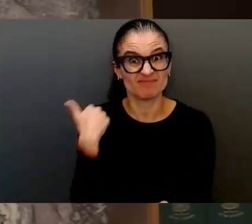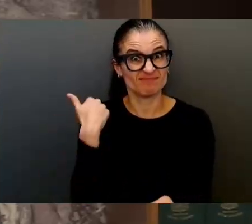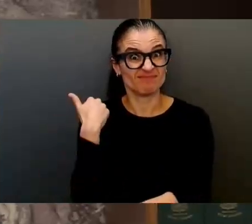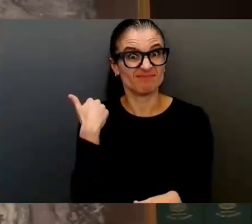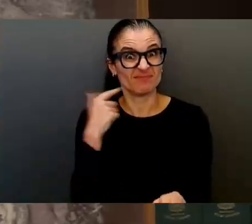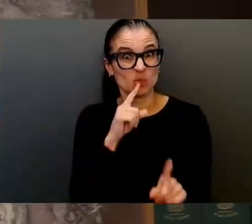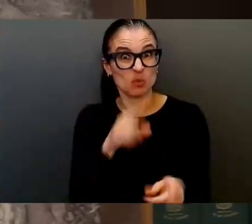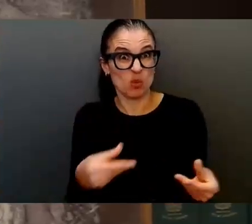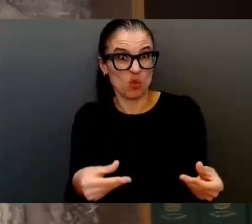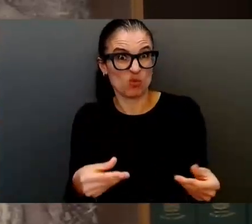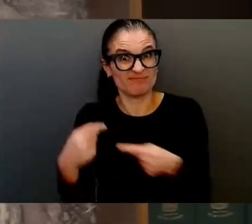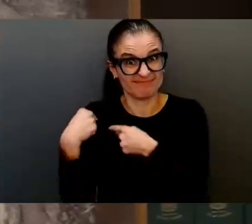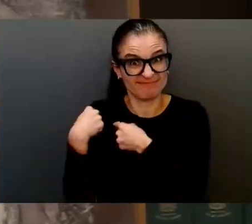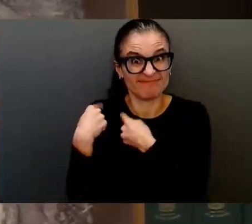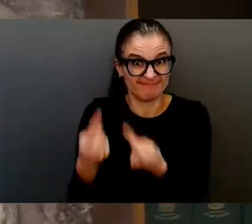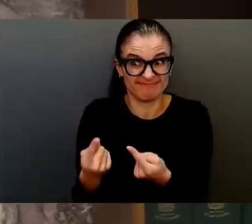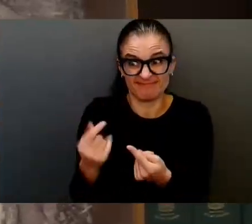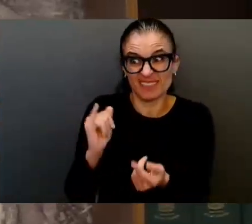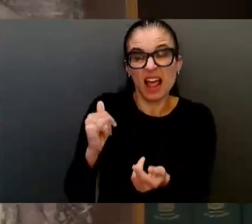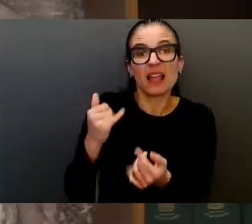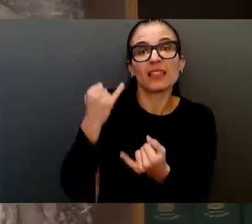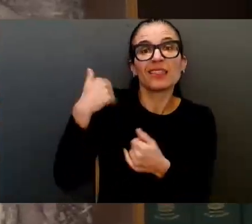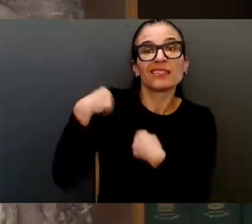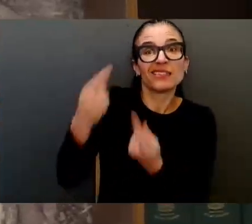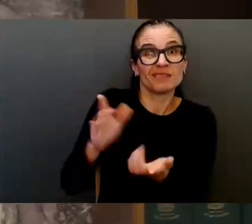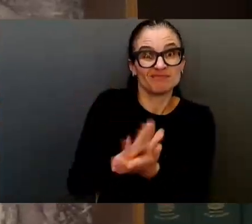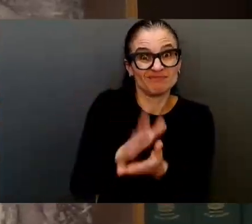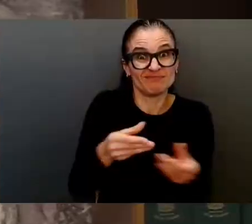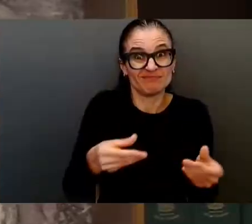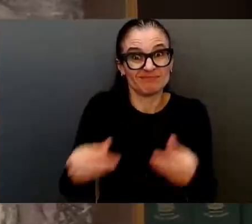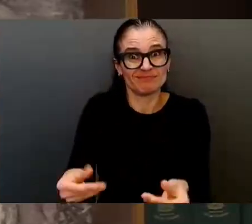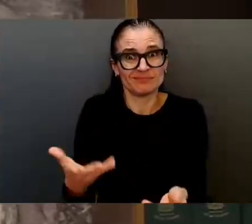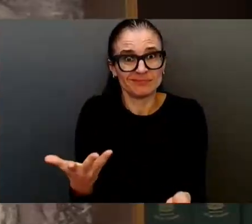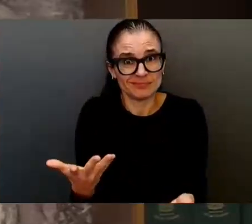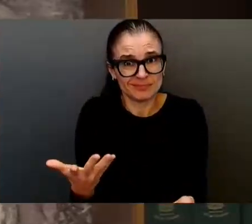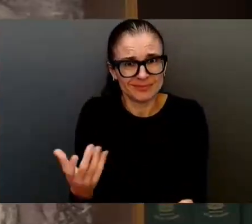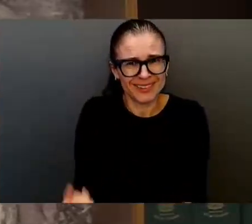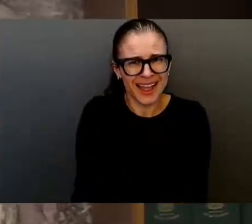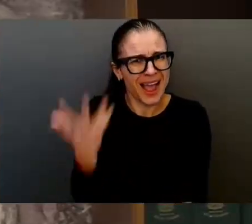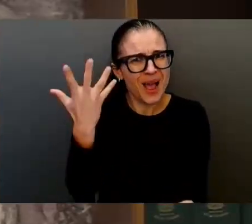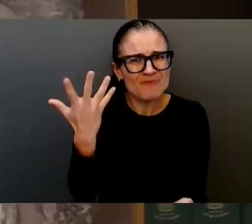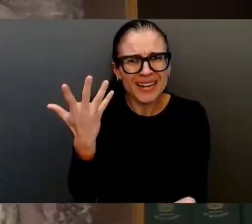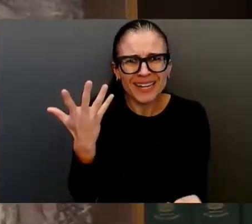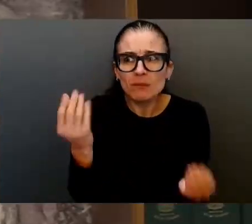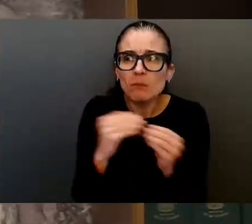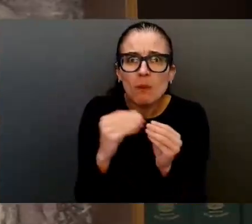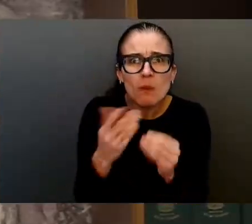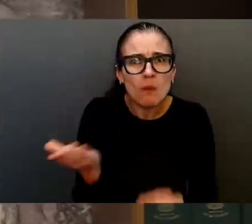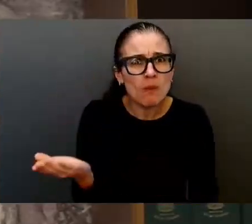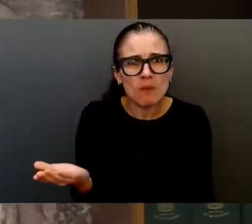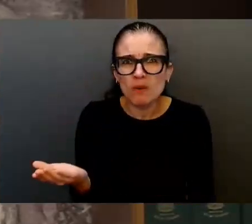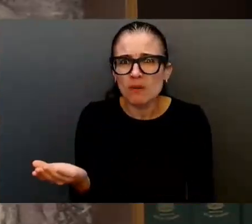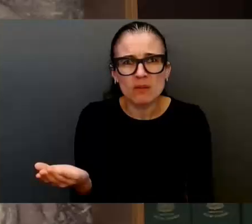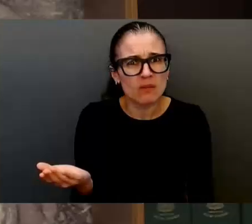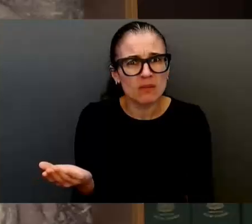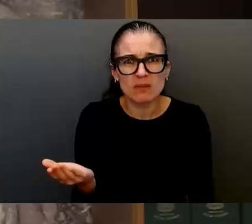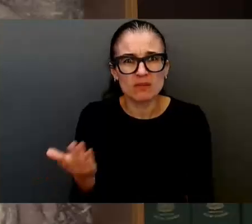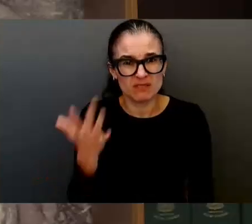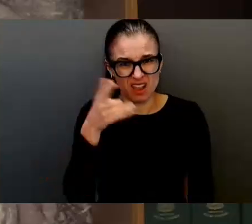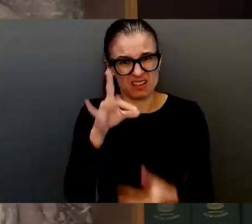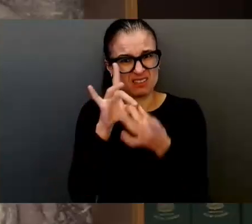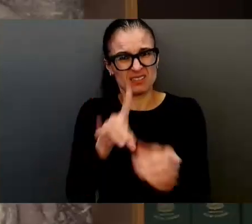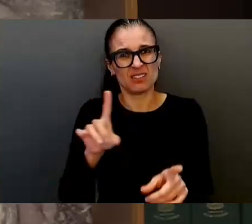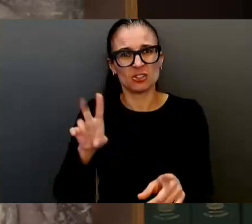this toxic drug crisis that we're facing. Yet a member on that side